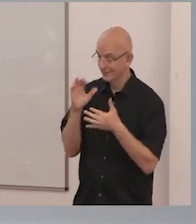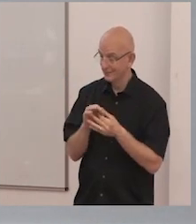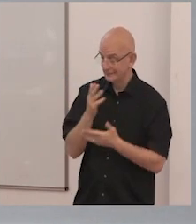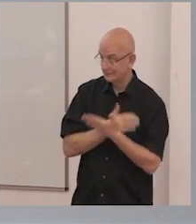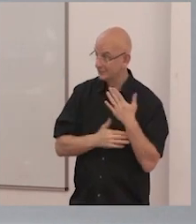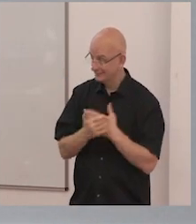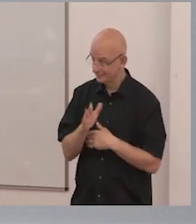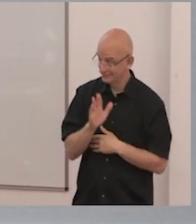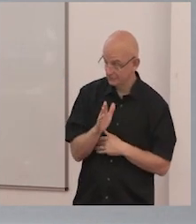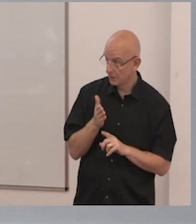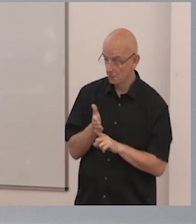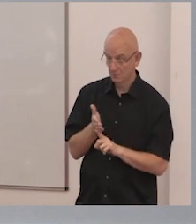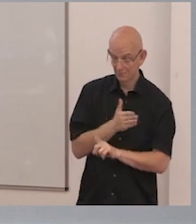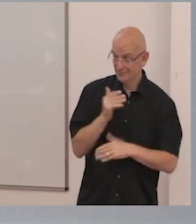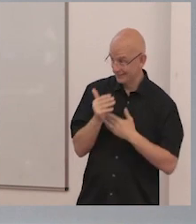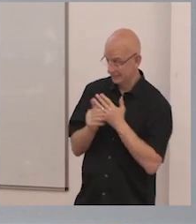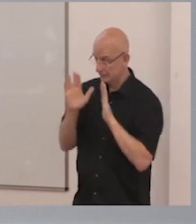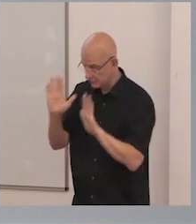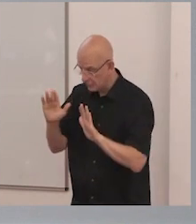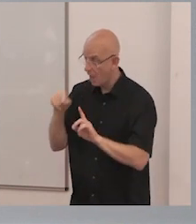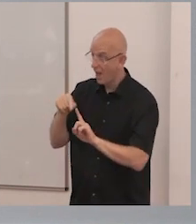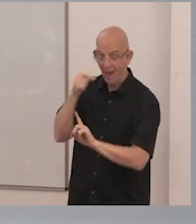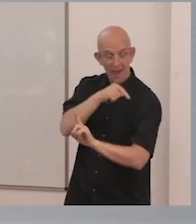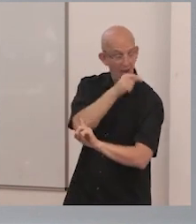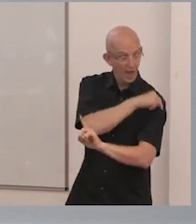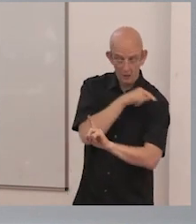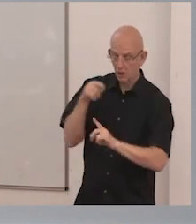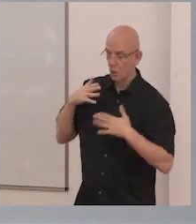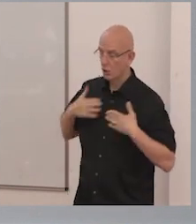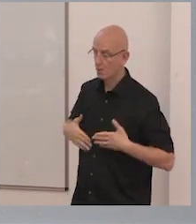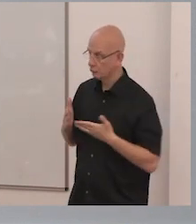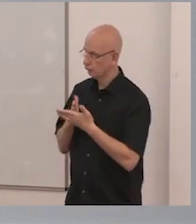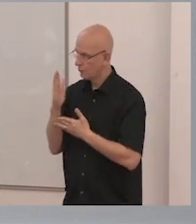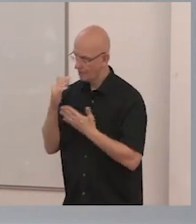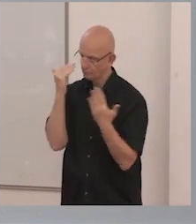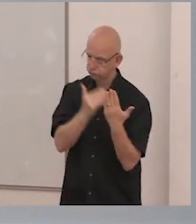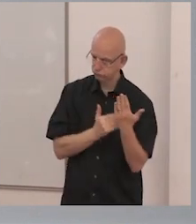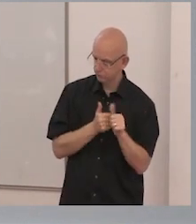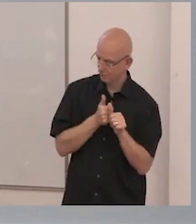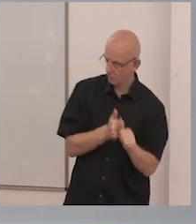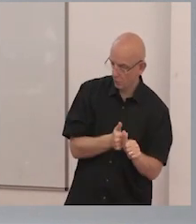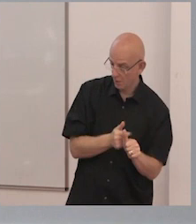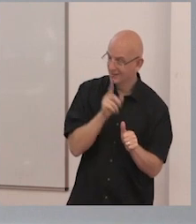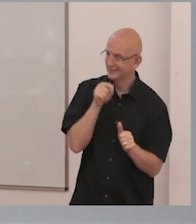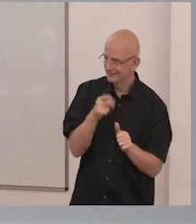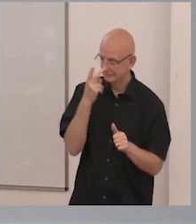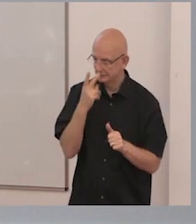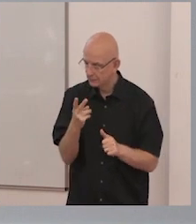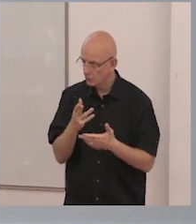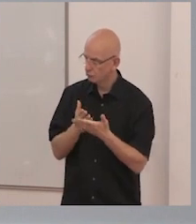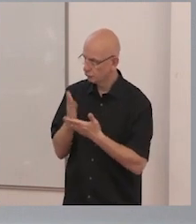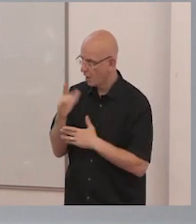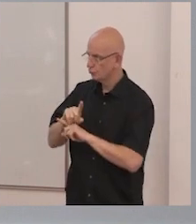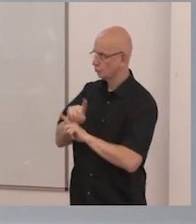whole range of grounds within that, but disability and age were not included in those. So the CRC is